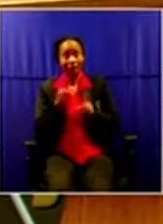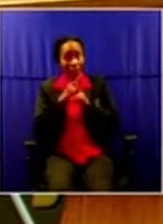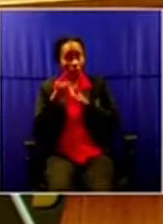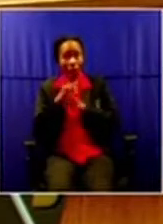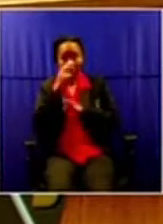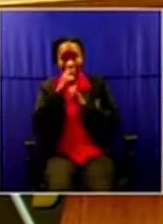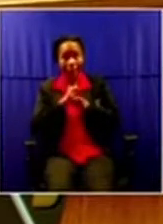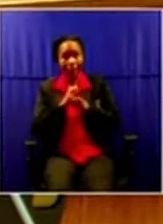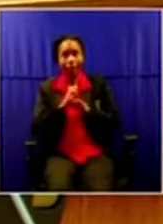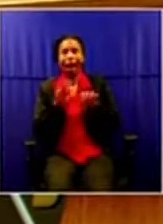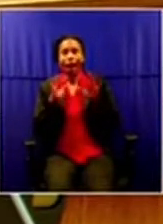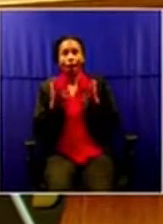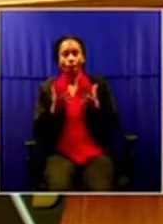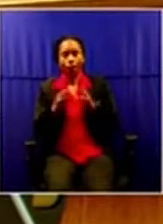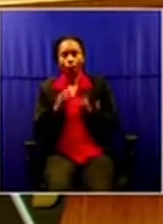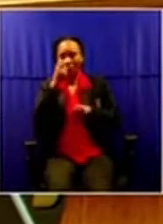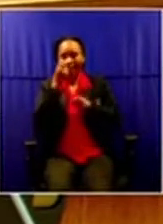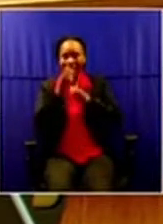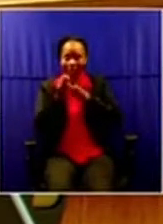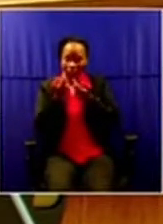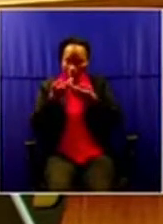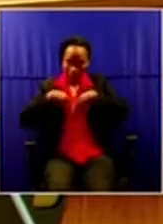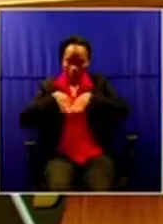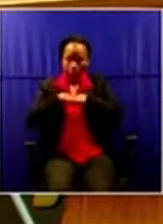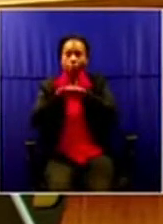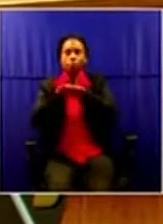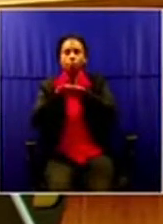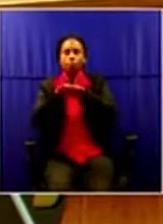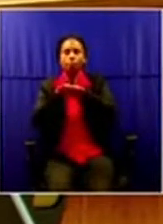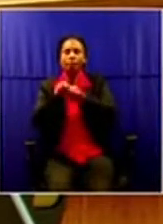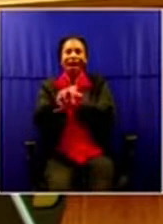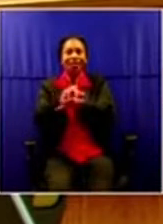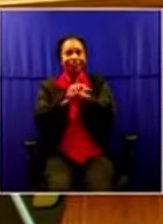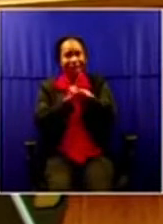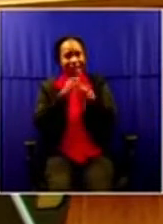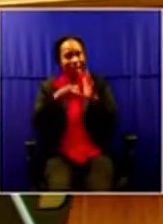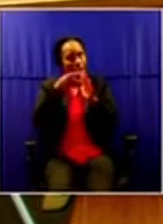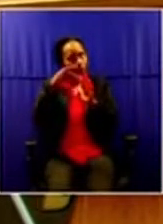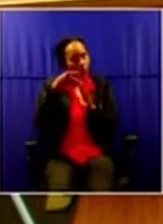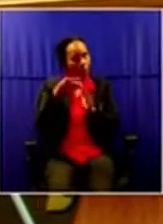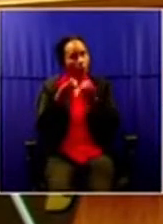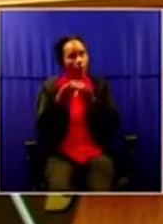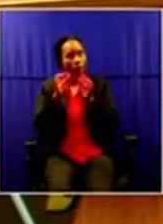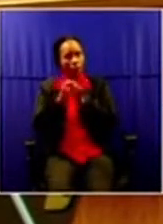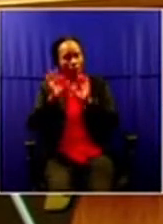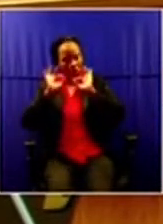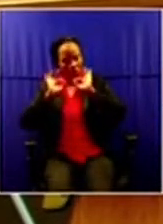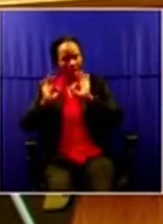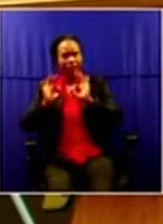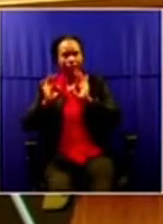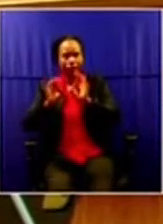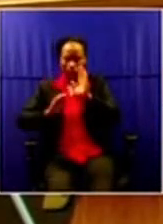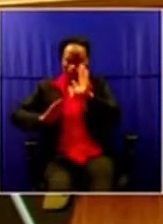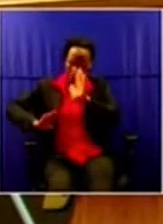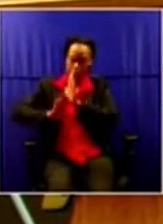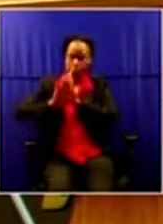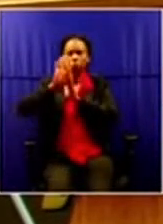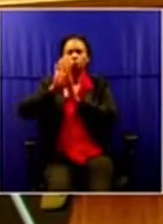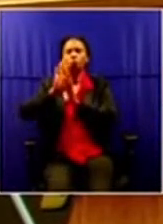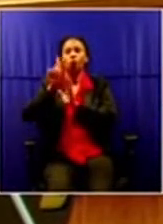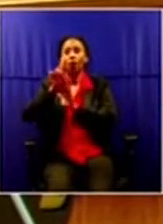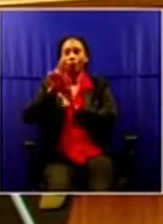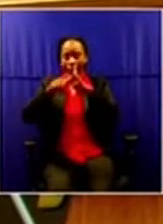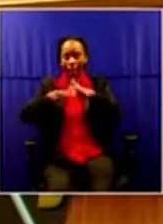need to align agricultural development with an effective and accelerated land redistribution